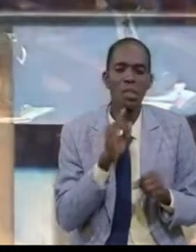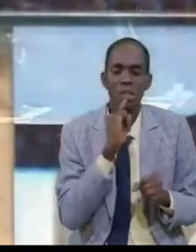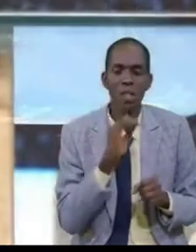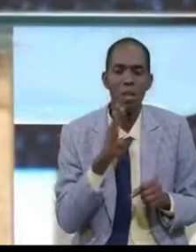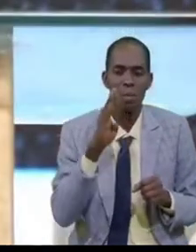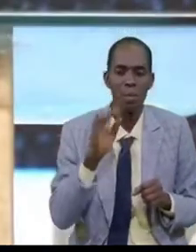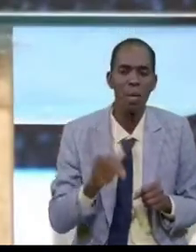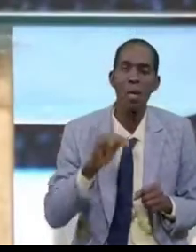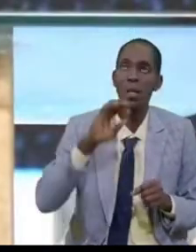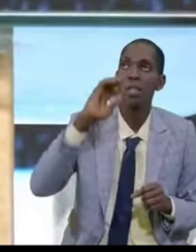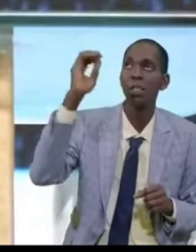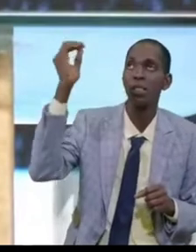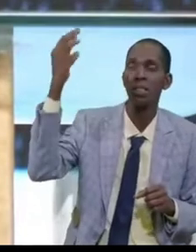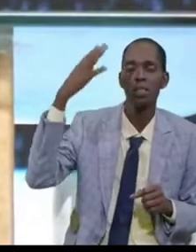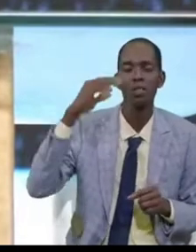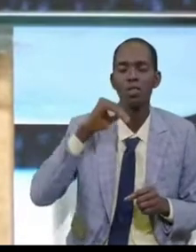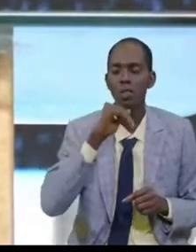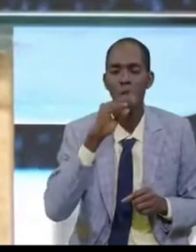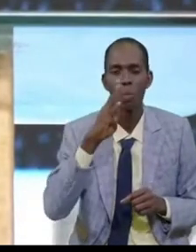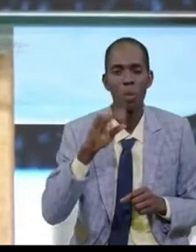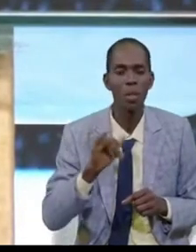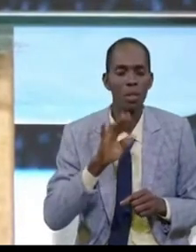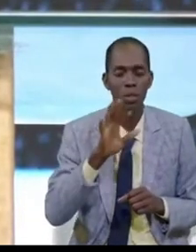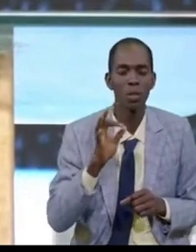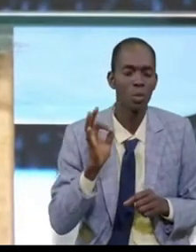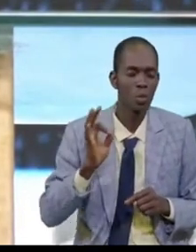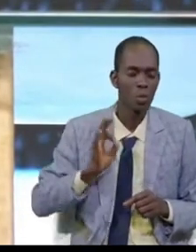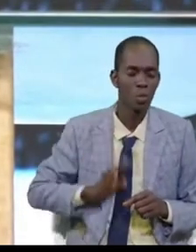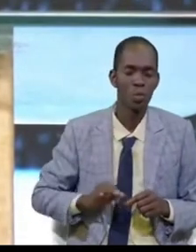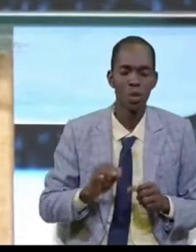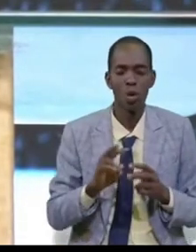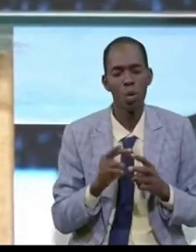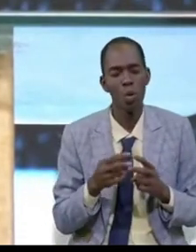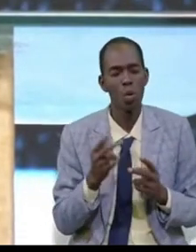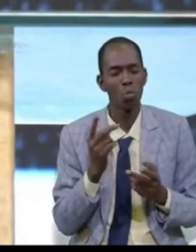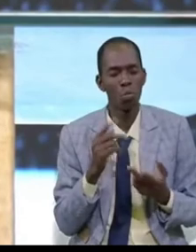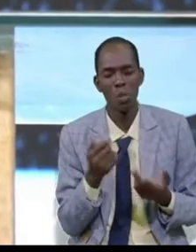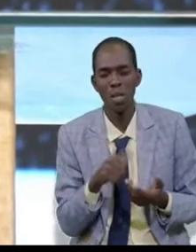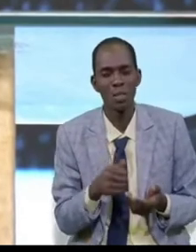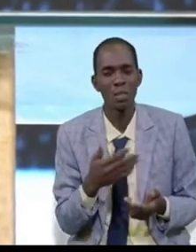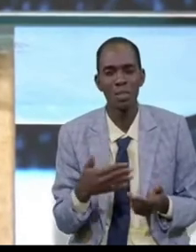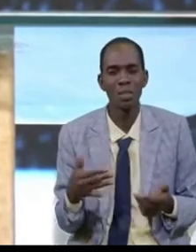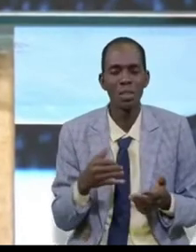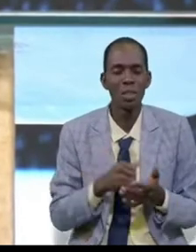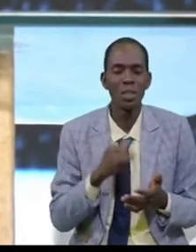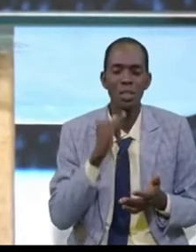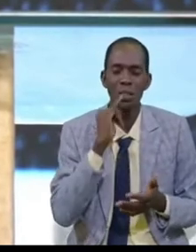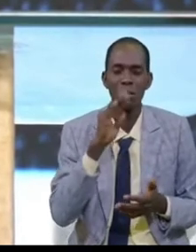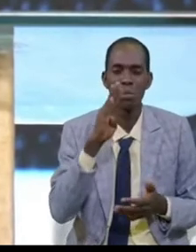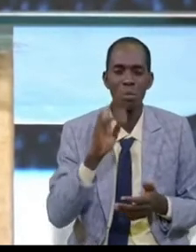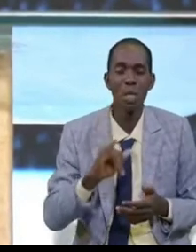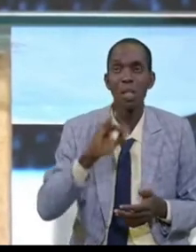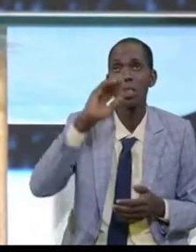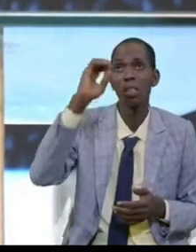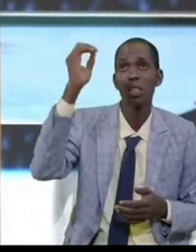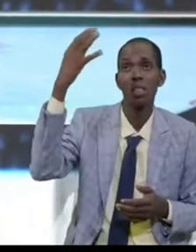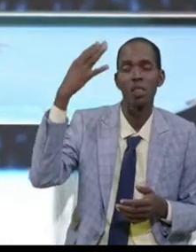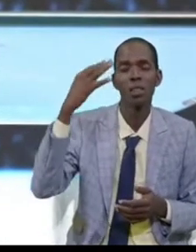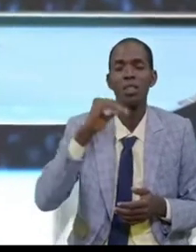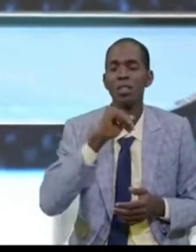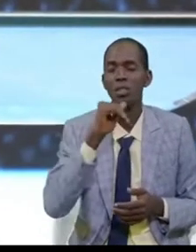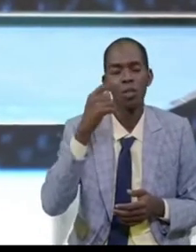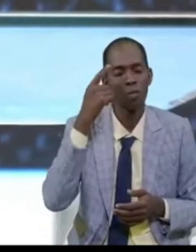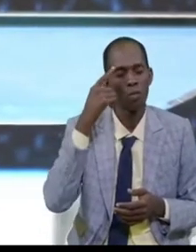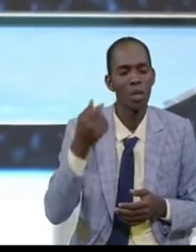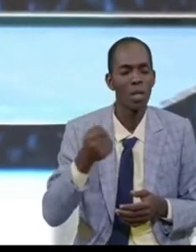to become a serving member in the body of Christ is by grace, and it is not by marriage. You